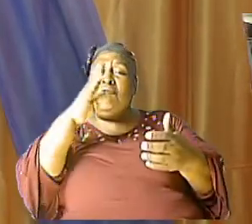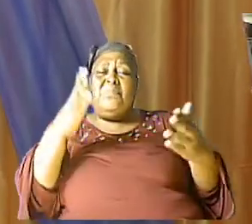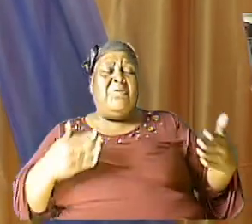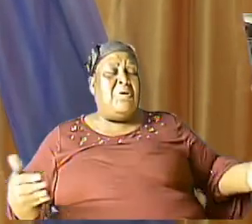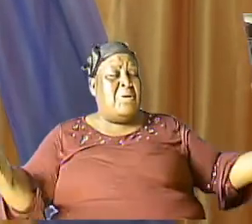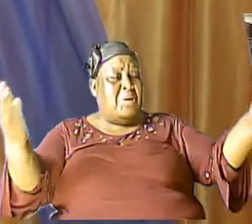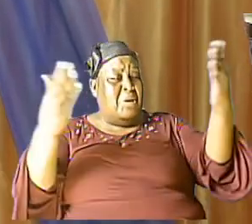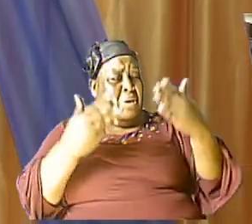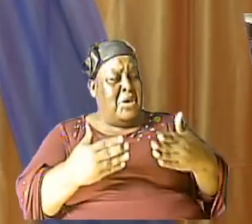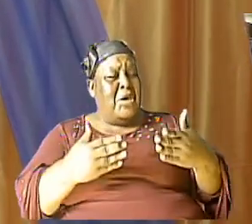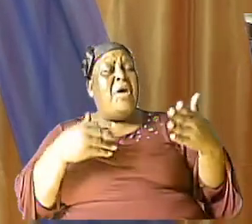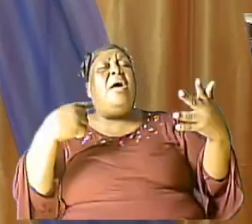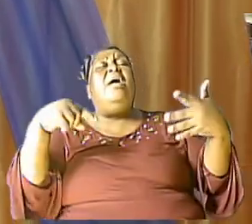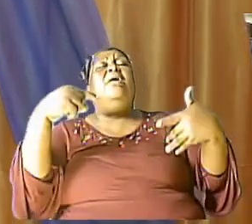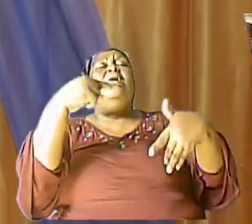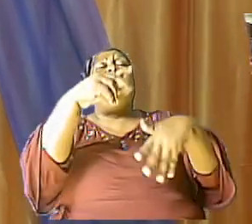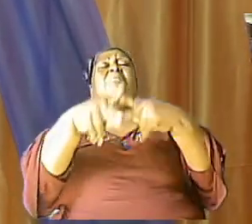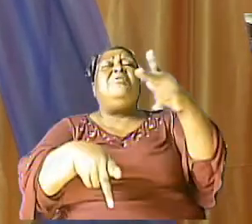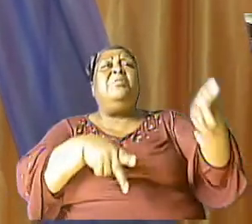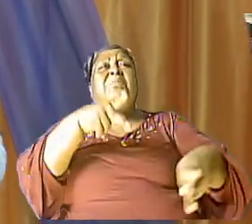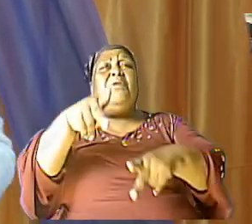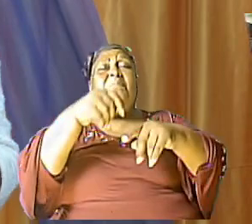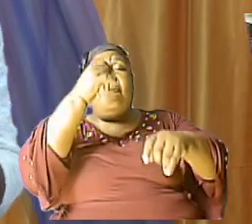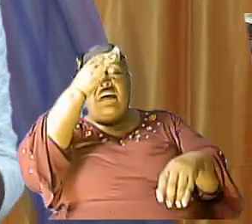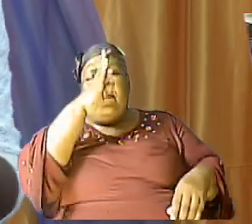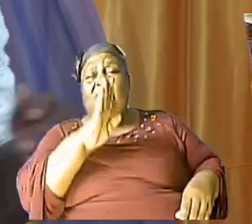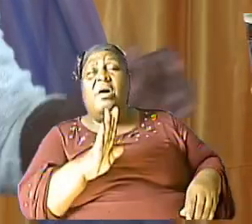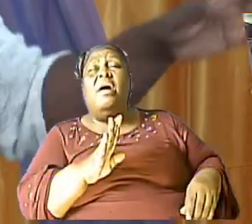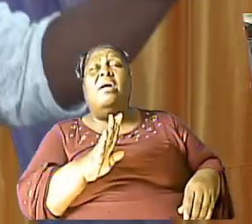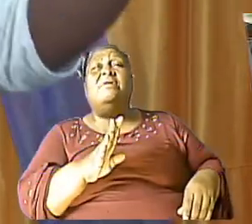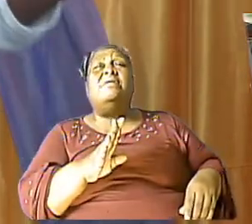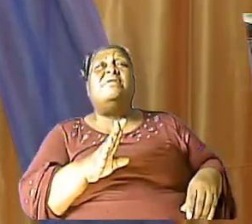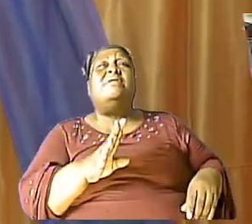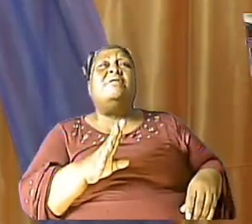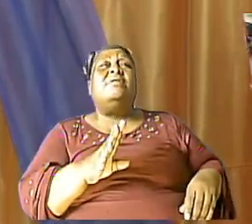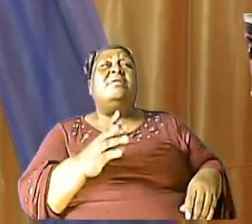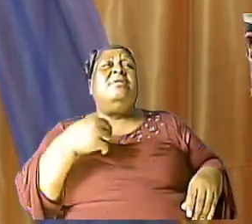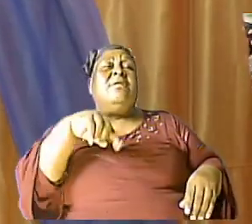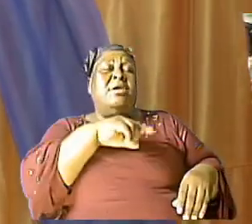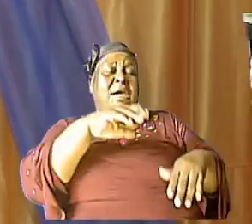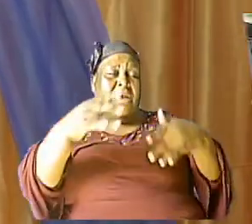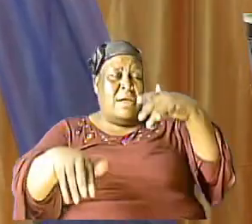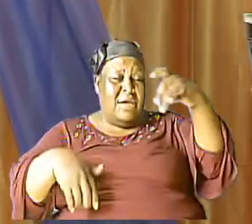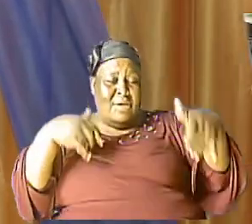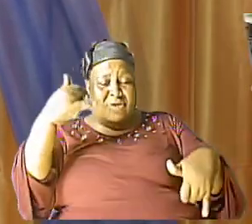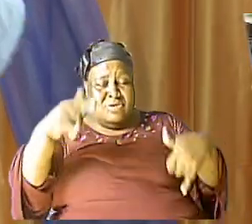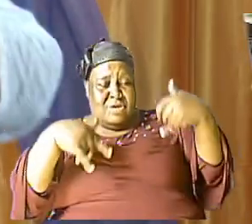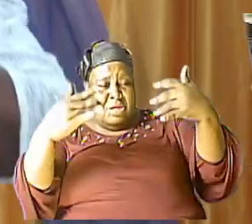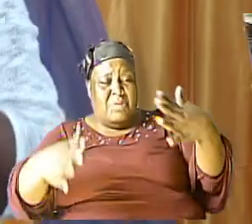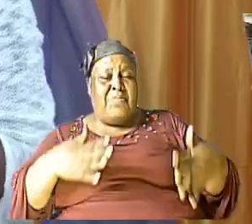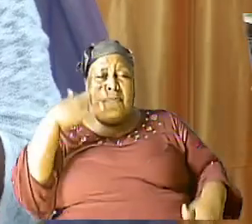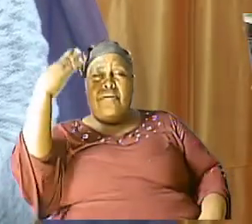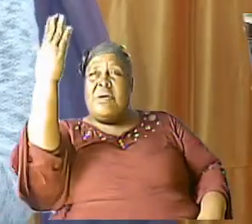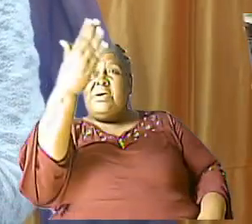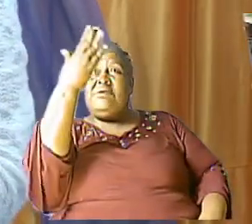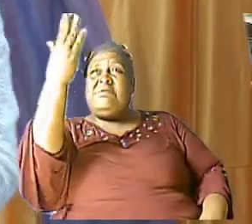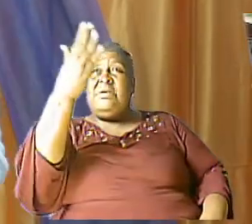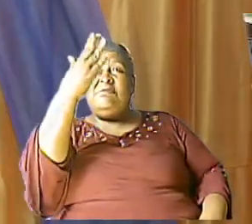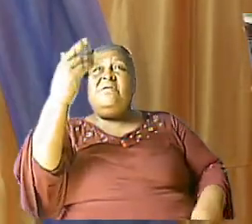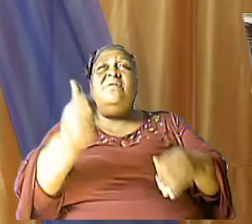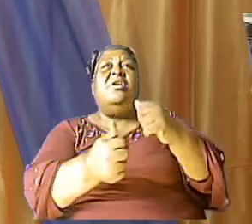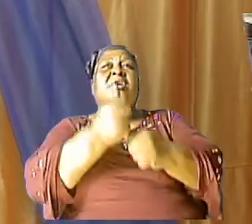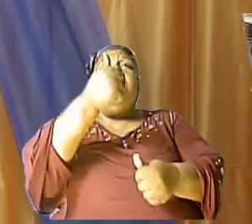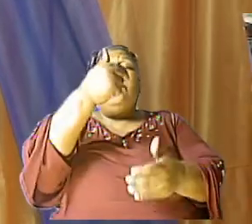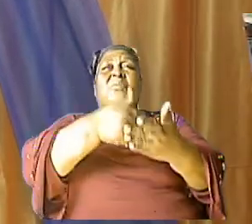the Lord among the people of God. Hallelujah, where we can enjoy the presence of the Most